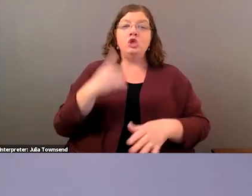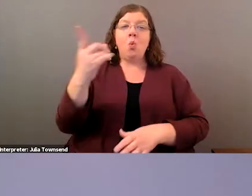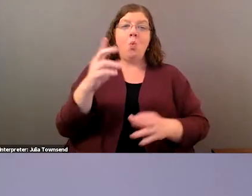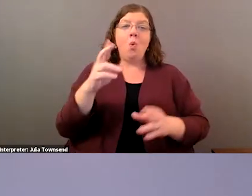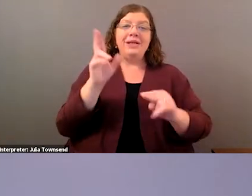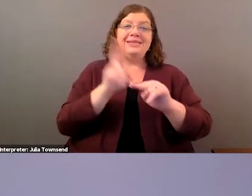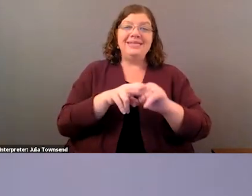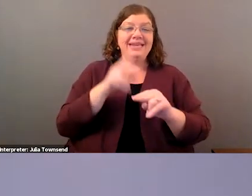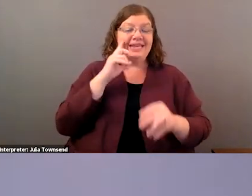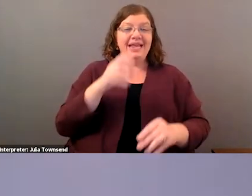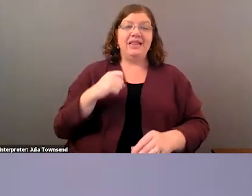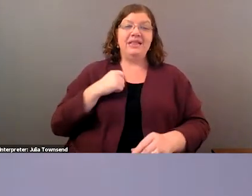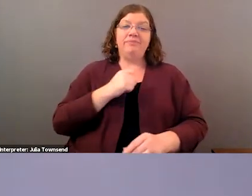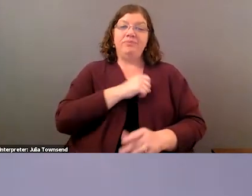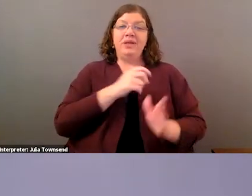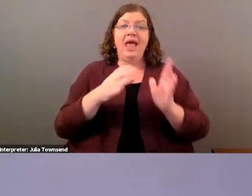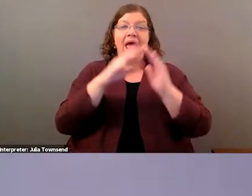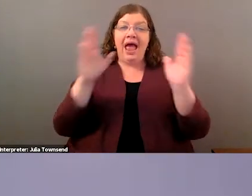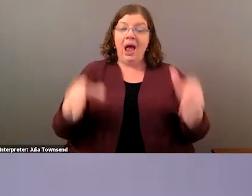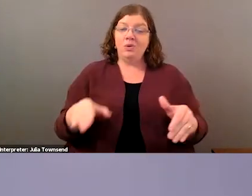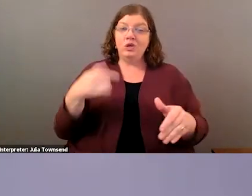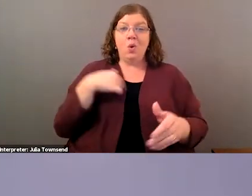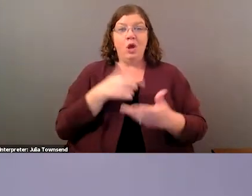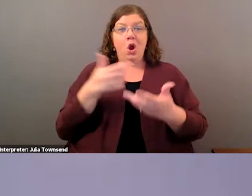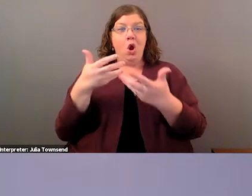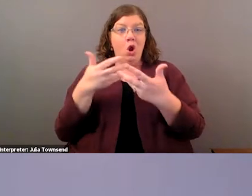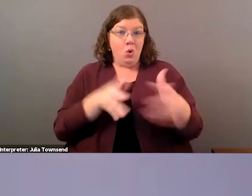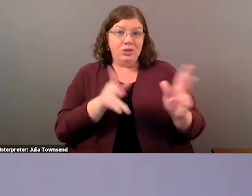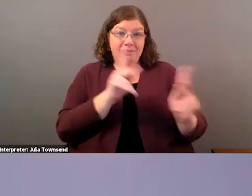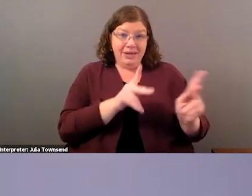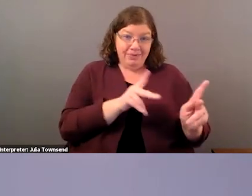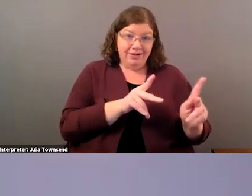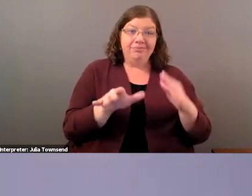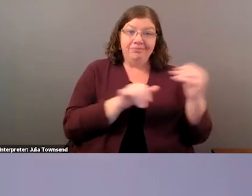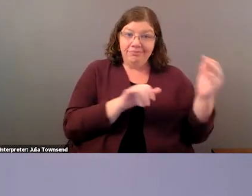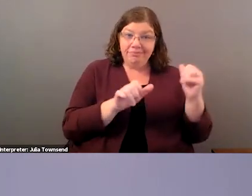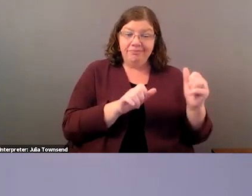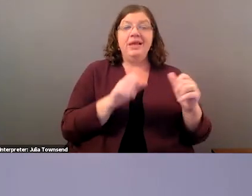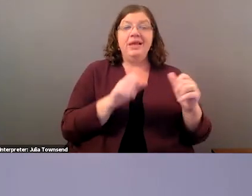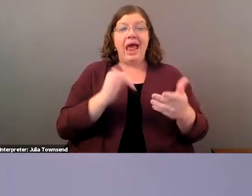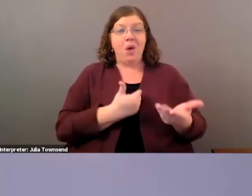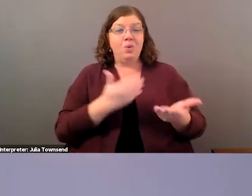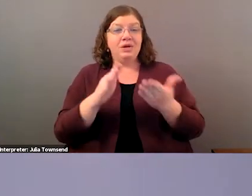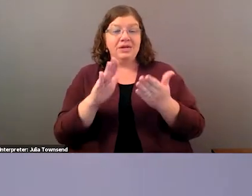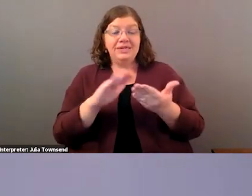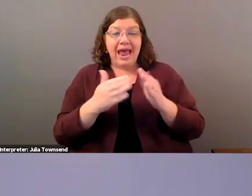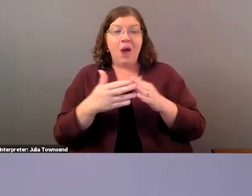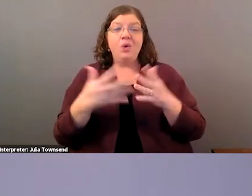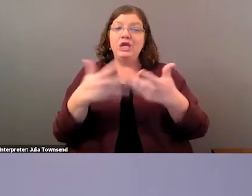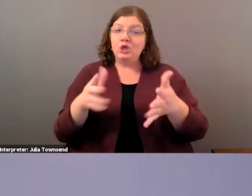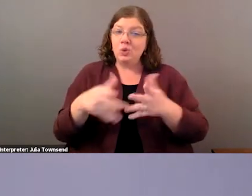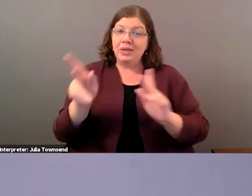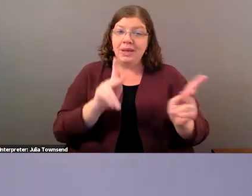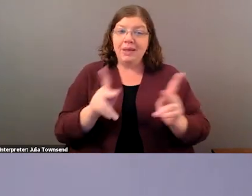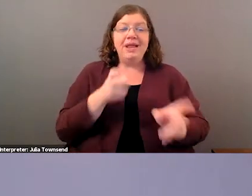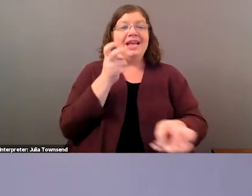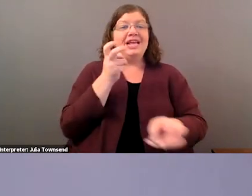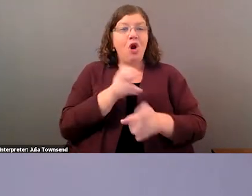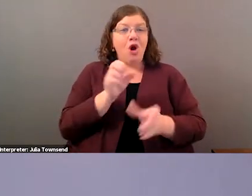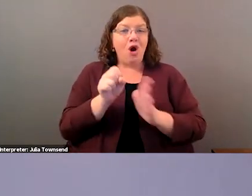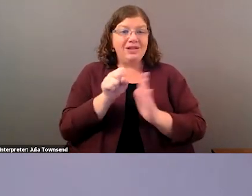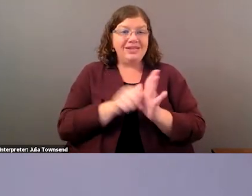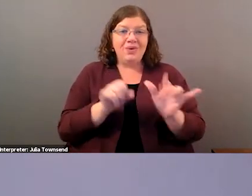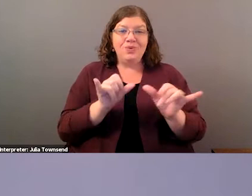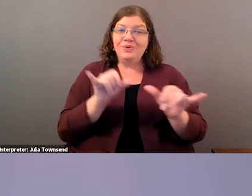census. So our state is losing people, our town is losing people. It's a very hard state to stay in these days.